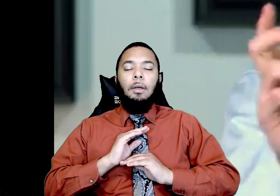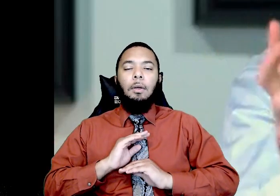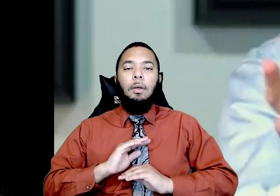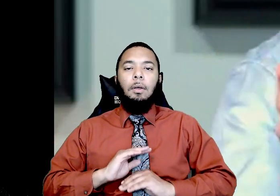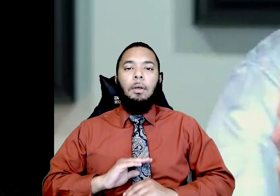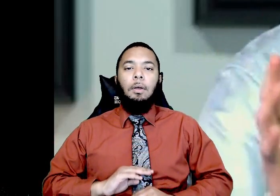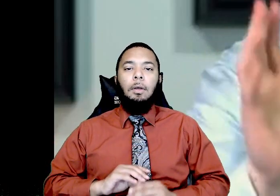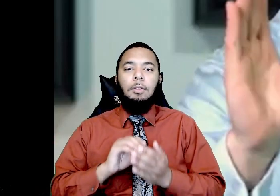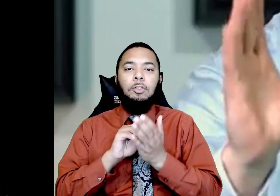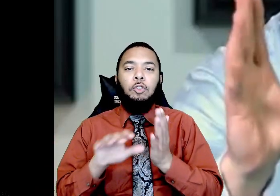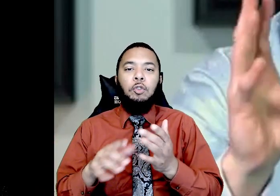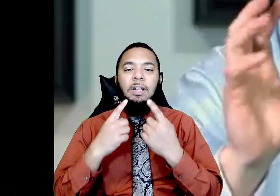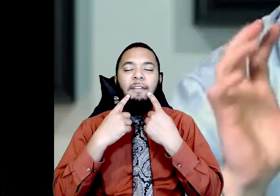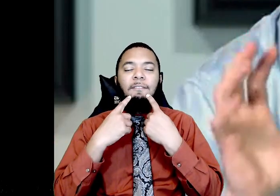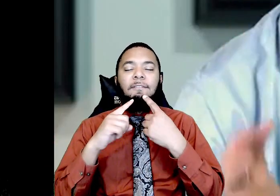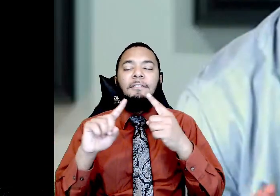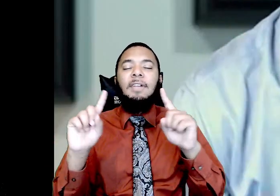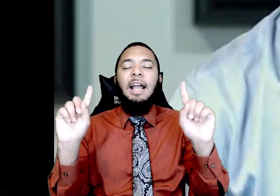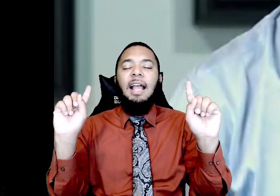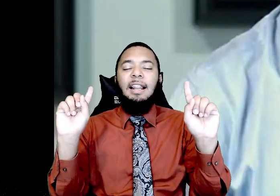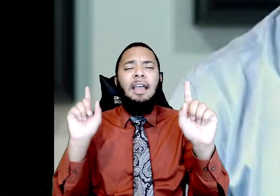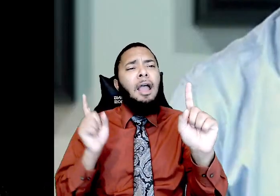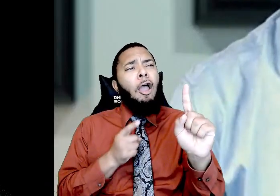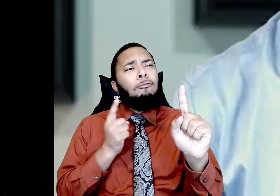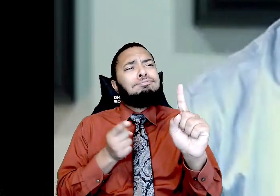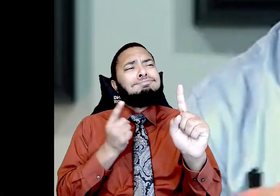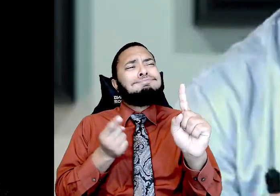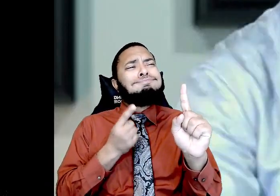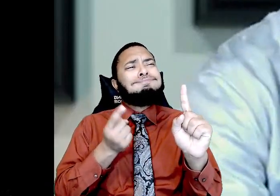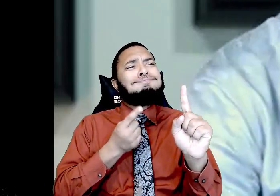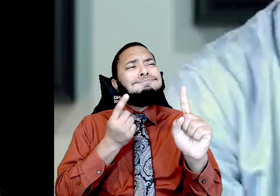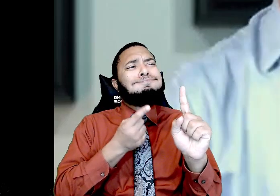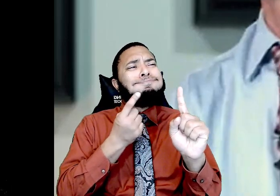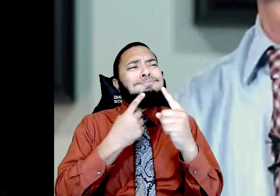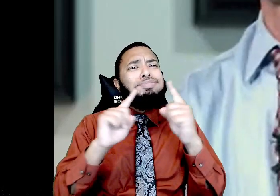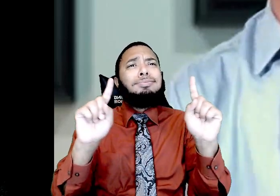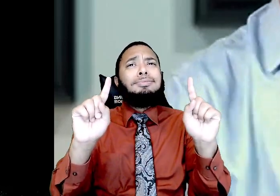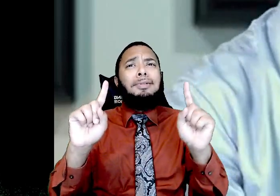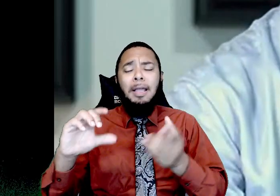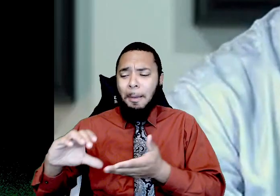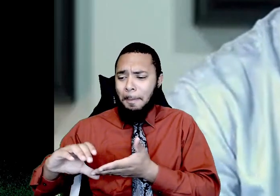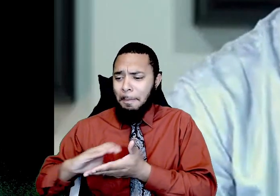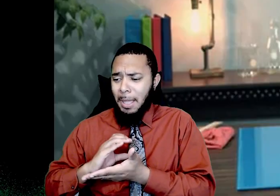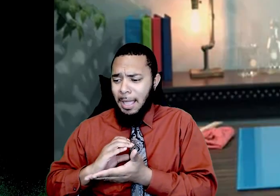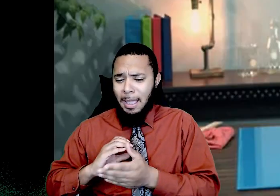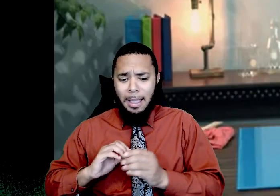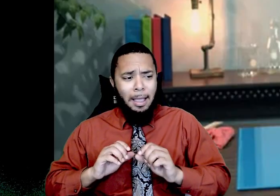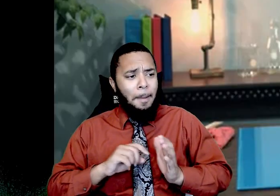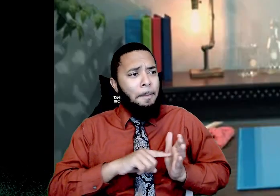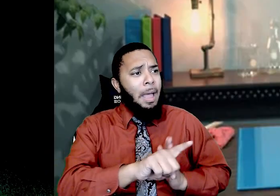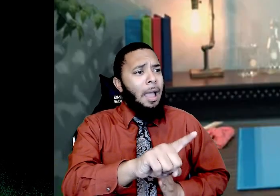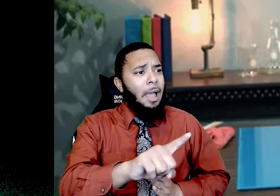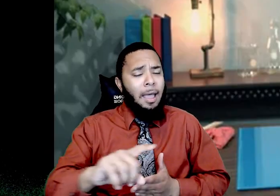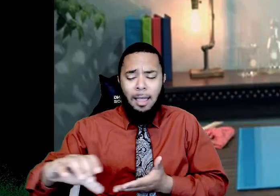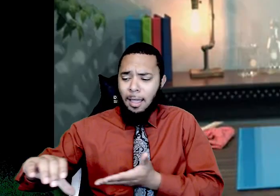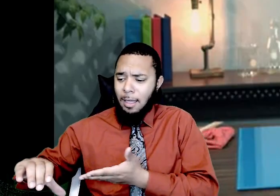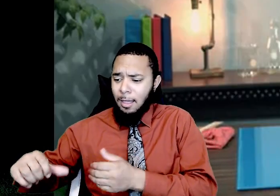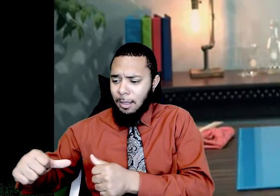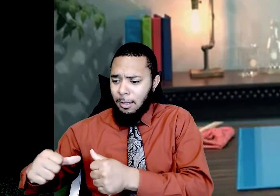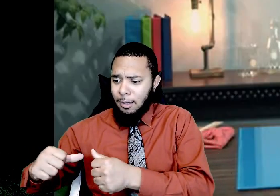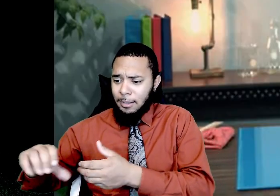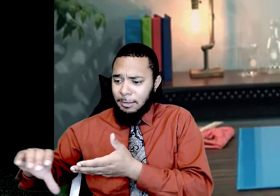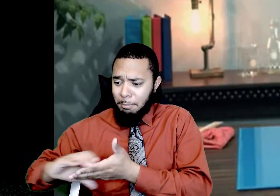Students, you've made it. You've made it to that point where you're not living paycheck to paycheck. Your paycheck comes in